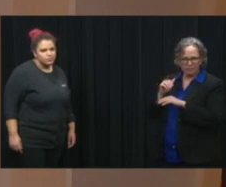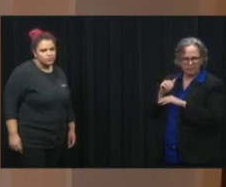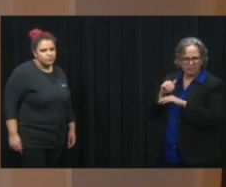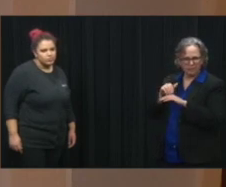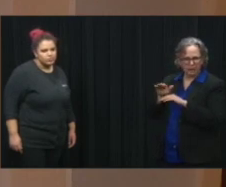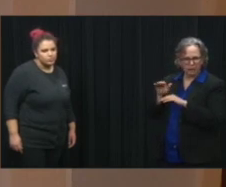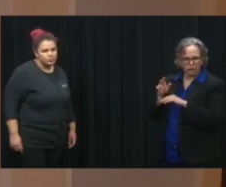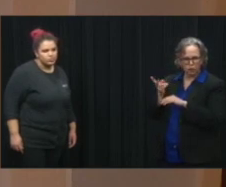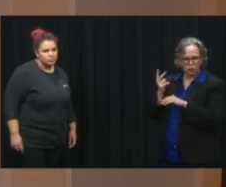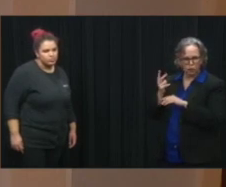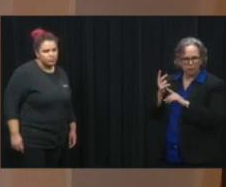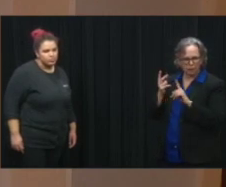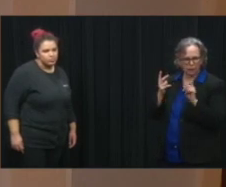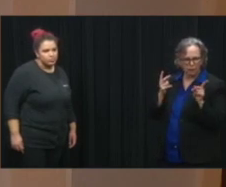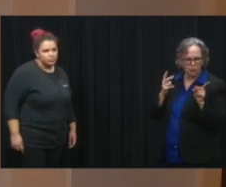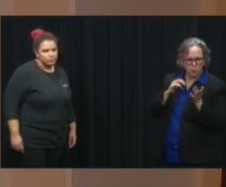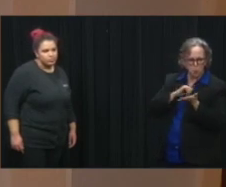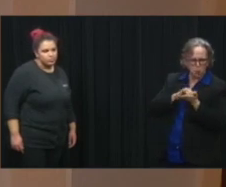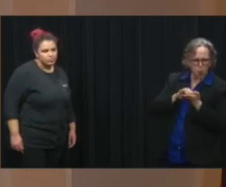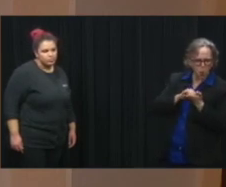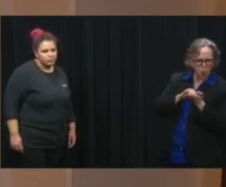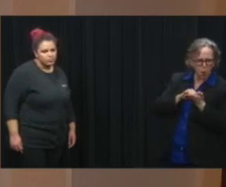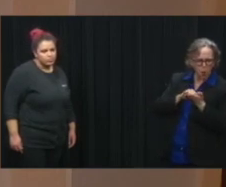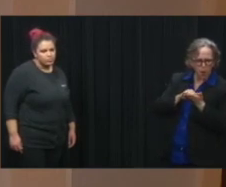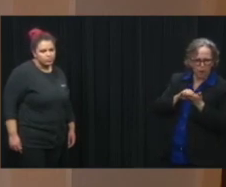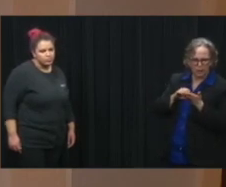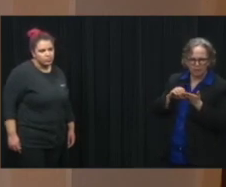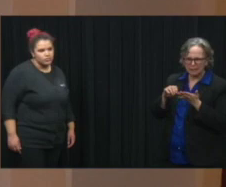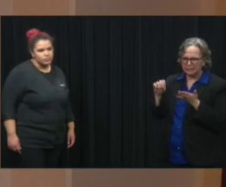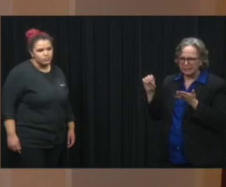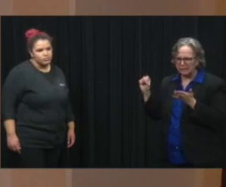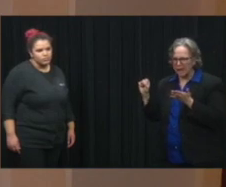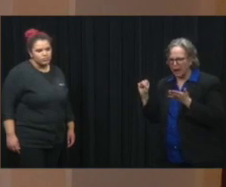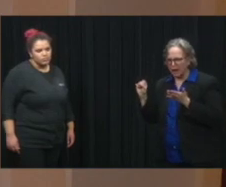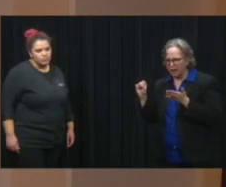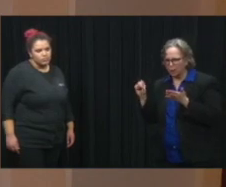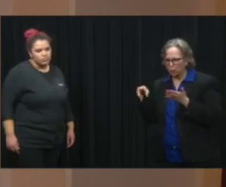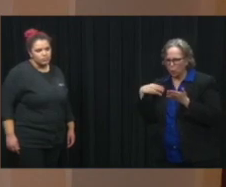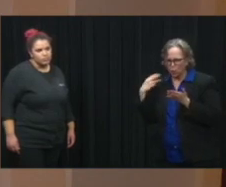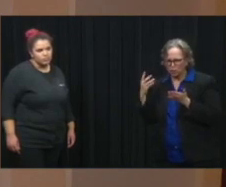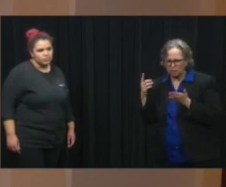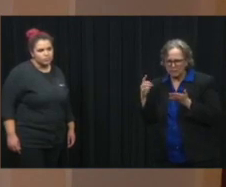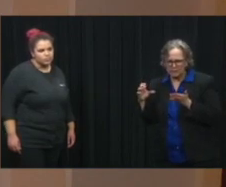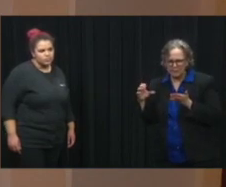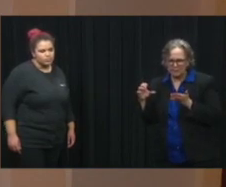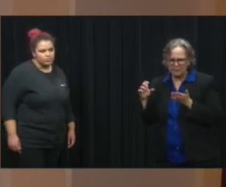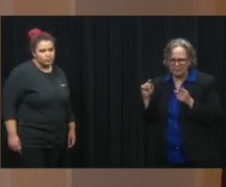deploy some to Seattle and some to Washington, D.C. But,